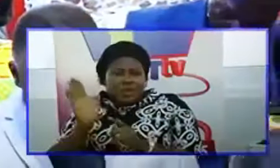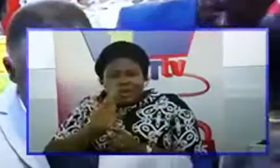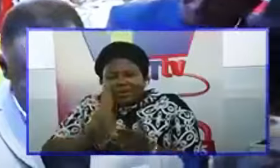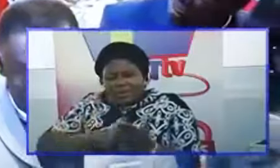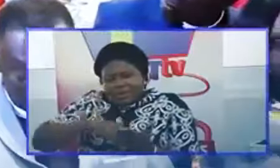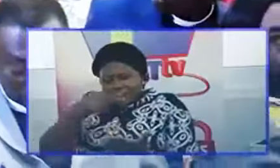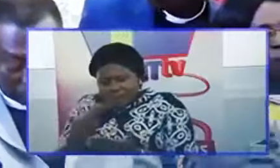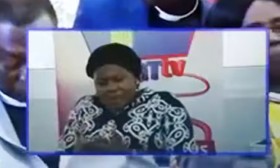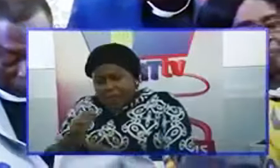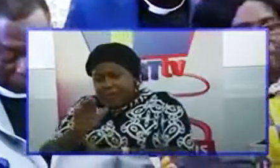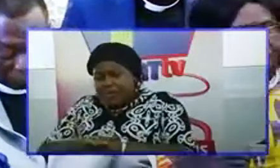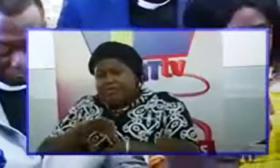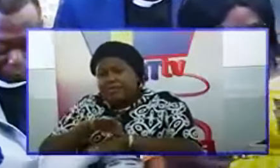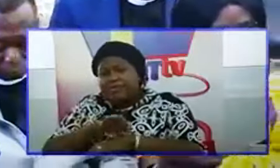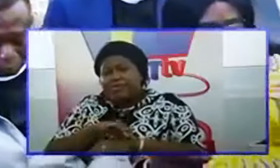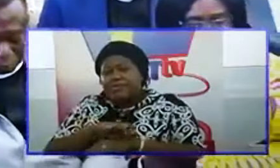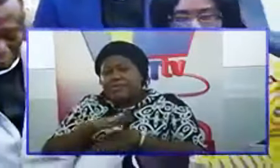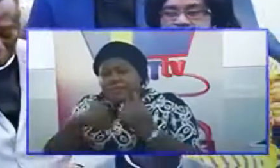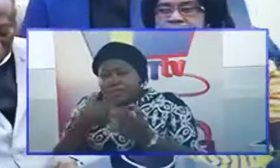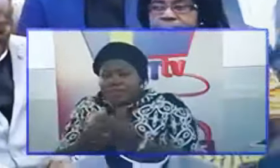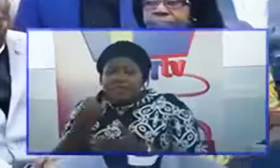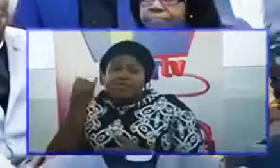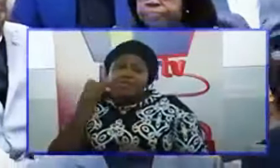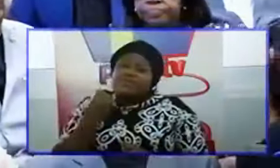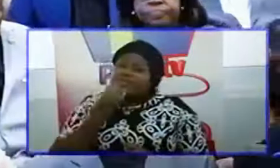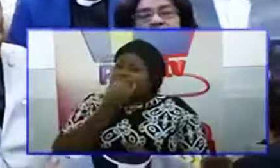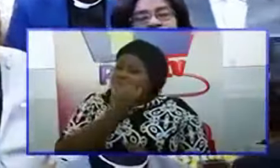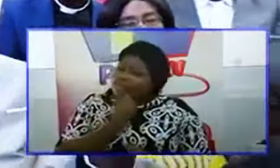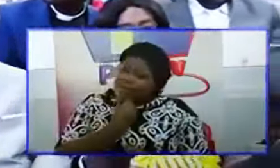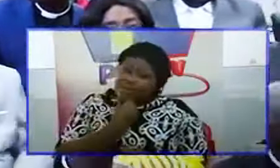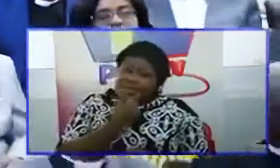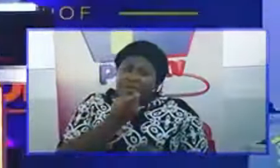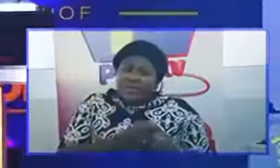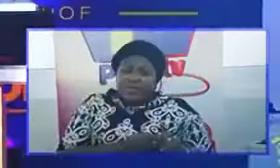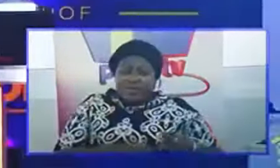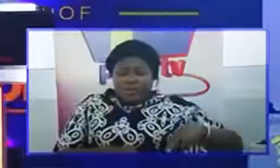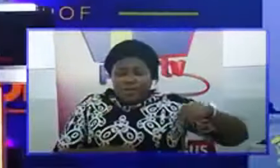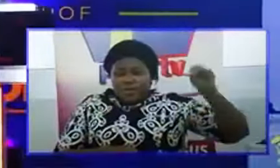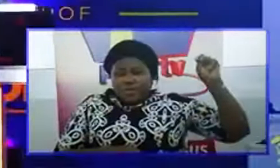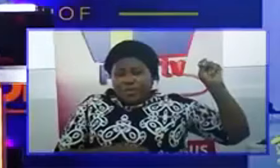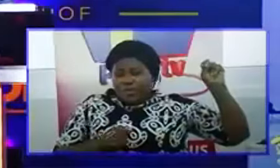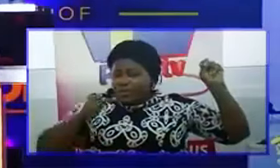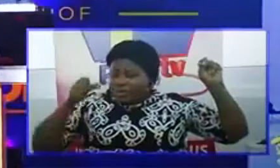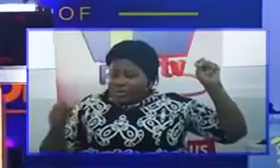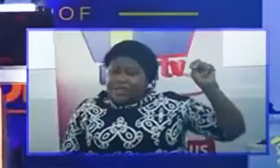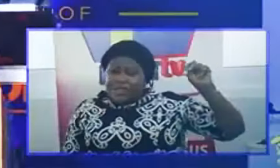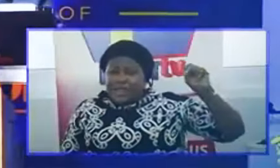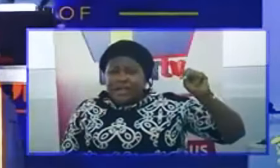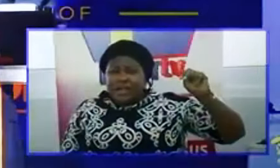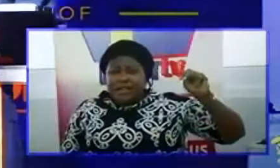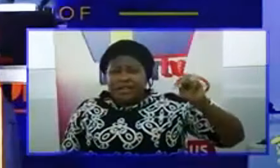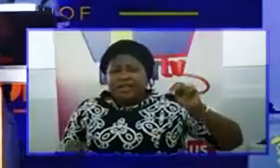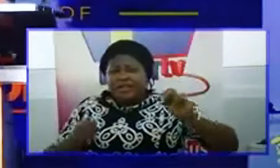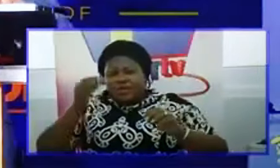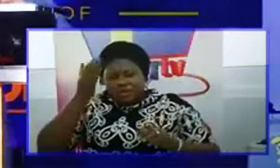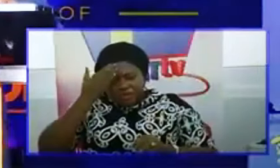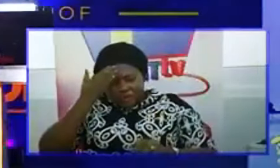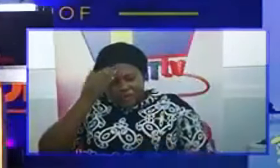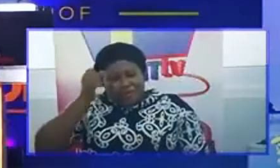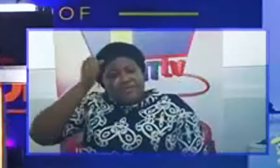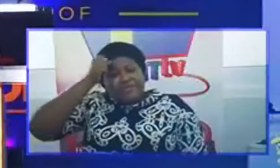ground. And all Israel, from Dan to Beersheba, that is from the north to the south, recognized that Samuel